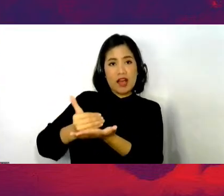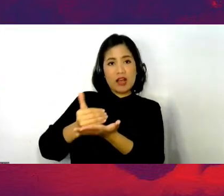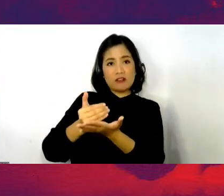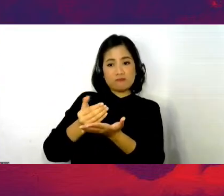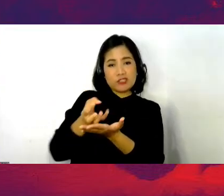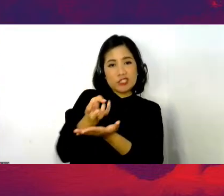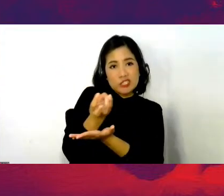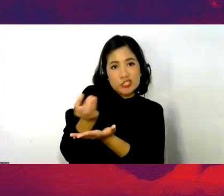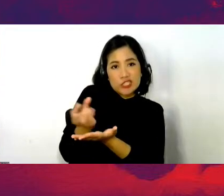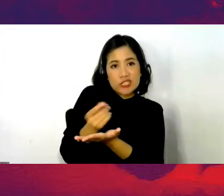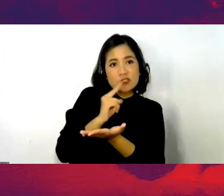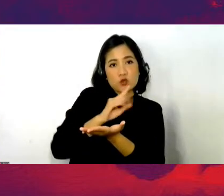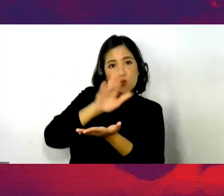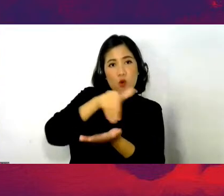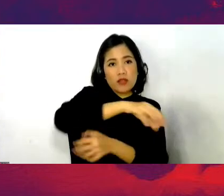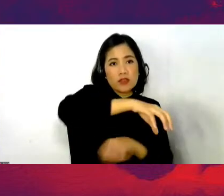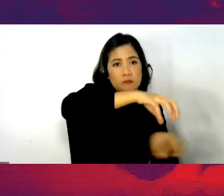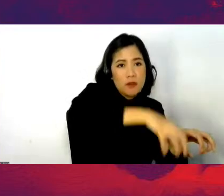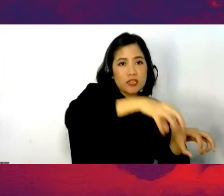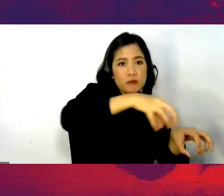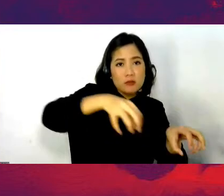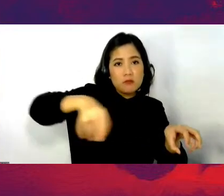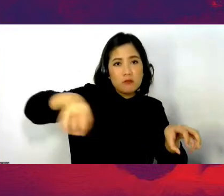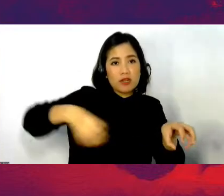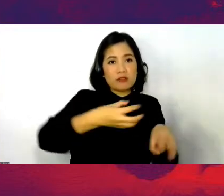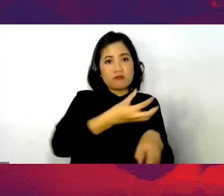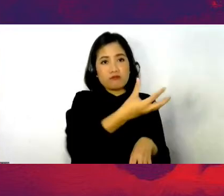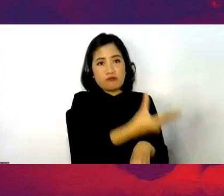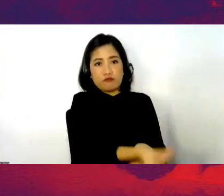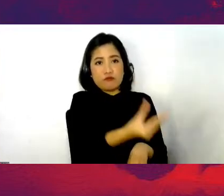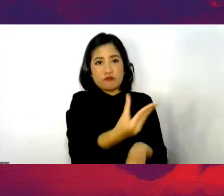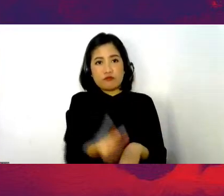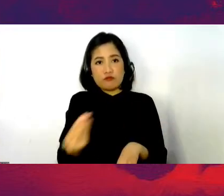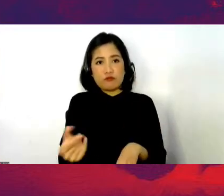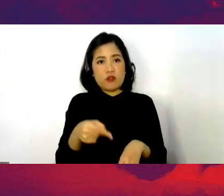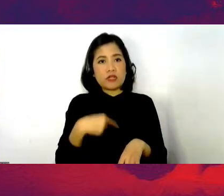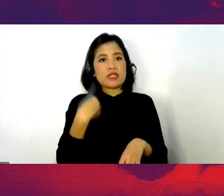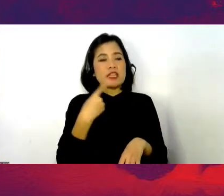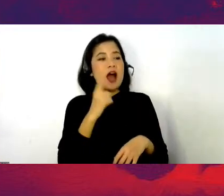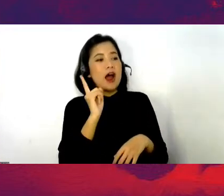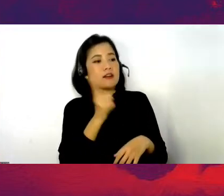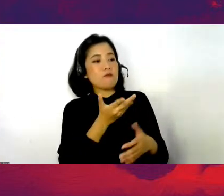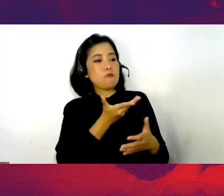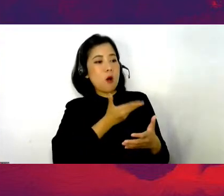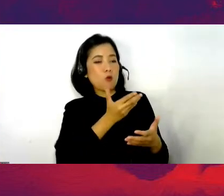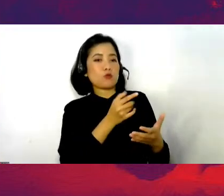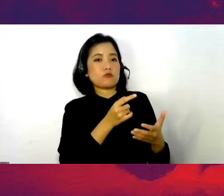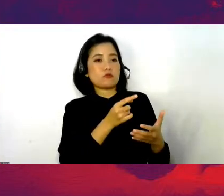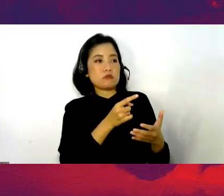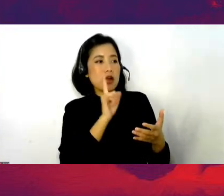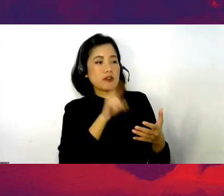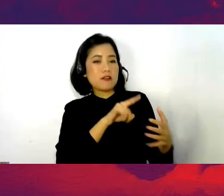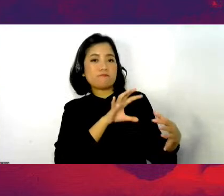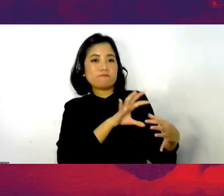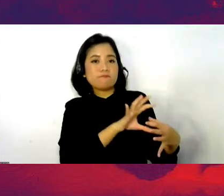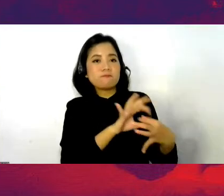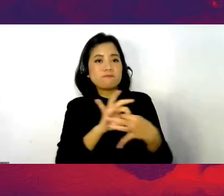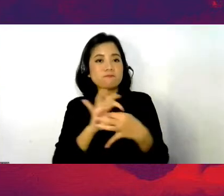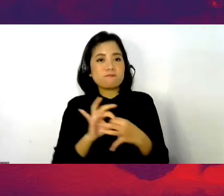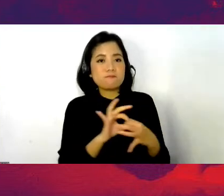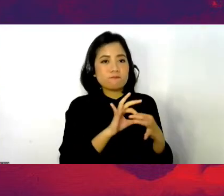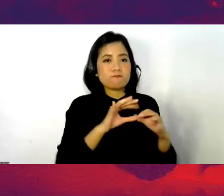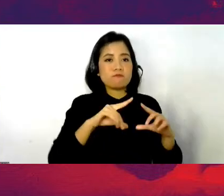region by region, village by village. Really, we take advantage of a lot of network of academics, been helping the